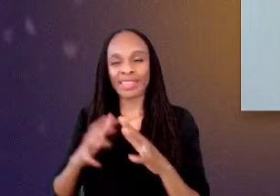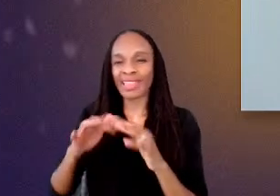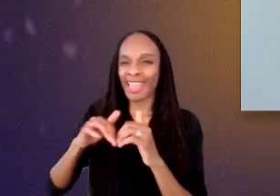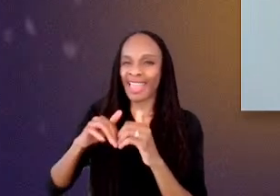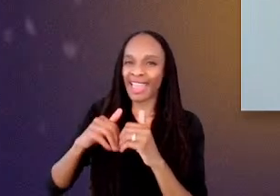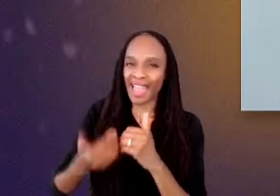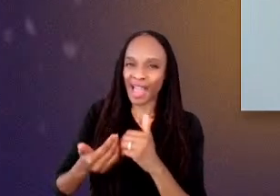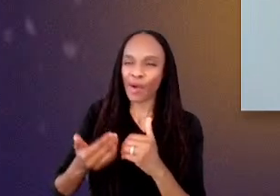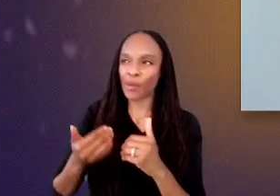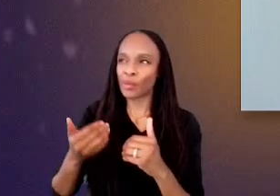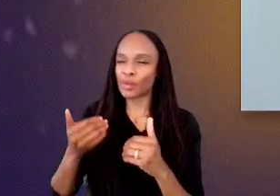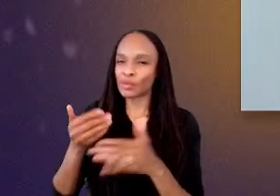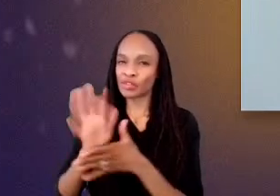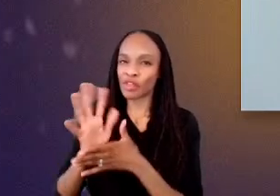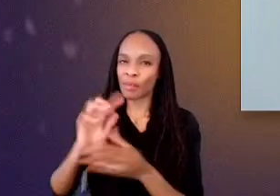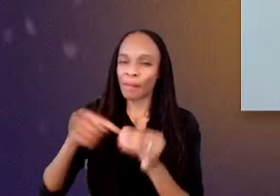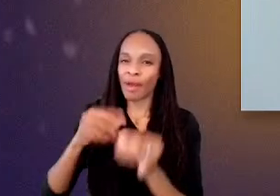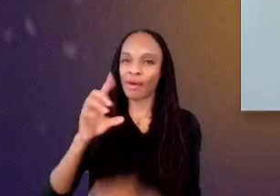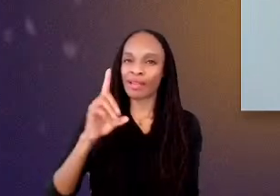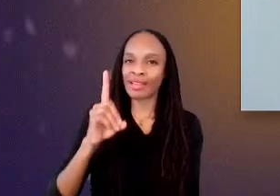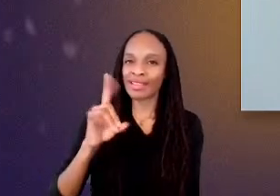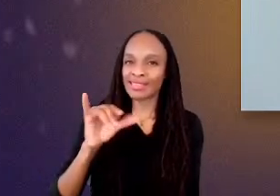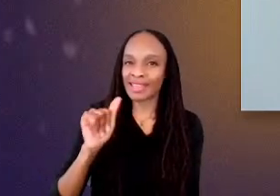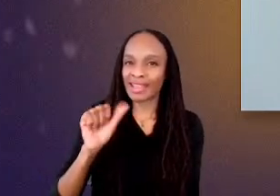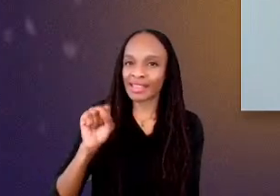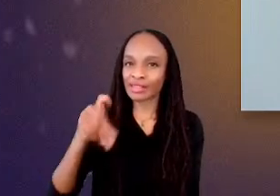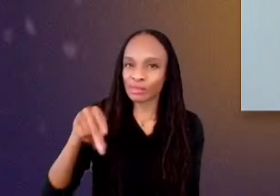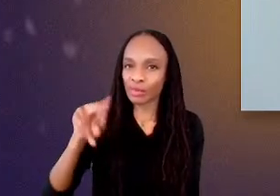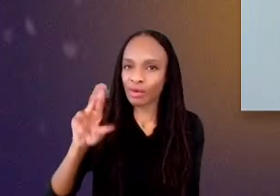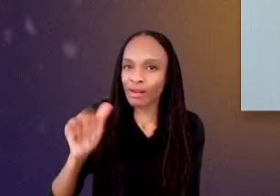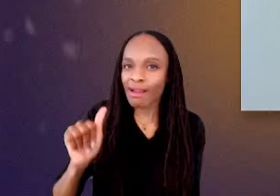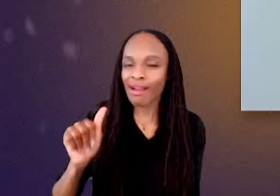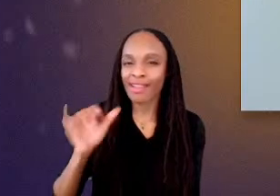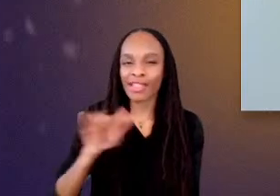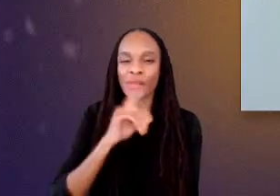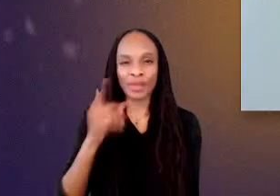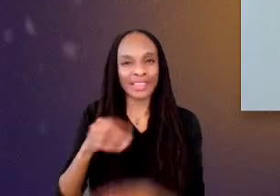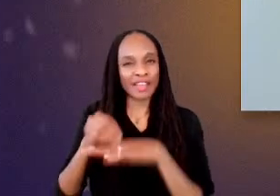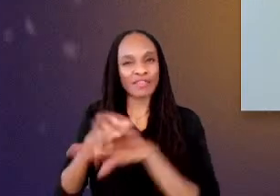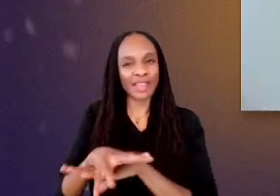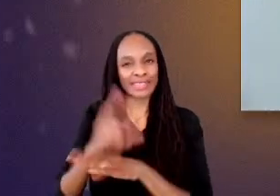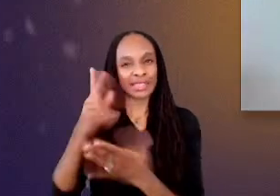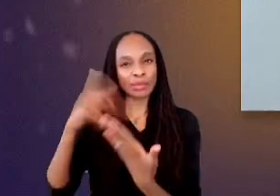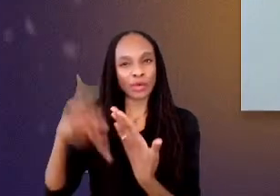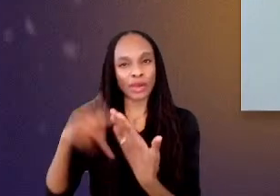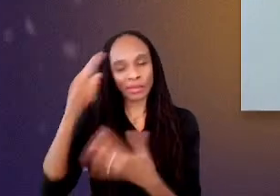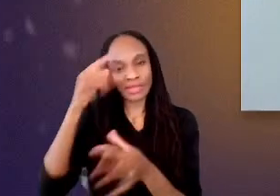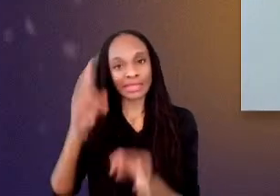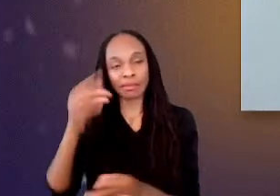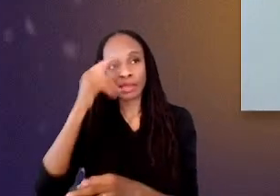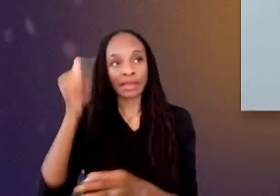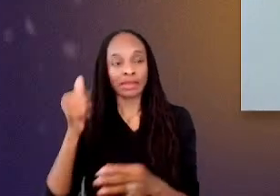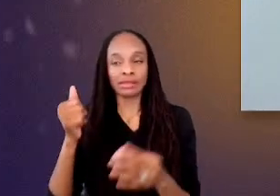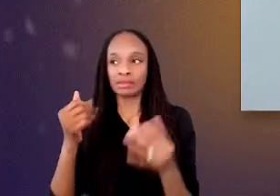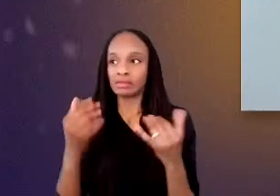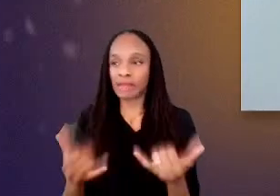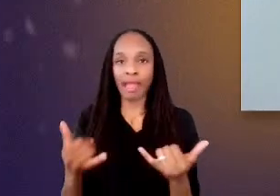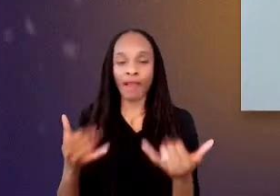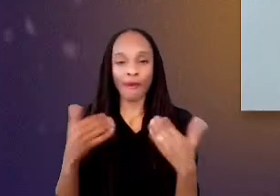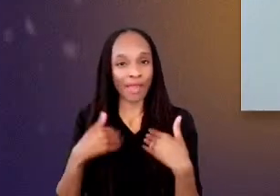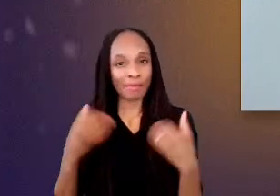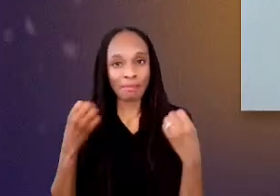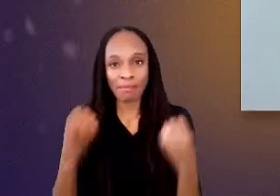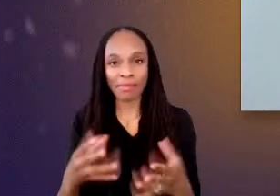about diaspora was really affecting some of the programming decisions. Because suddenly here's all these film